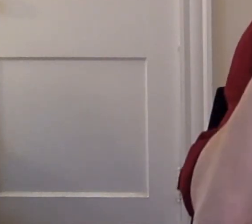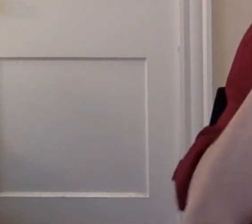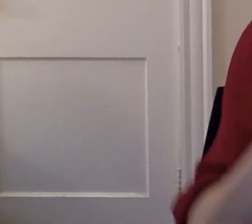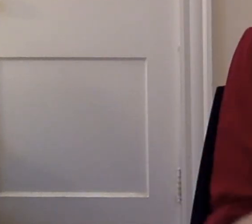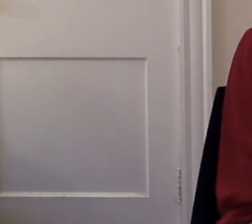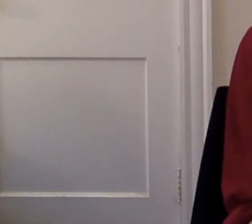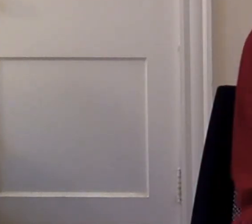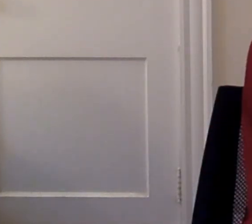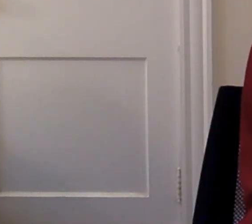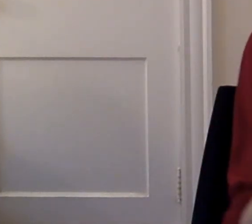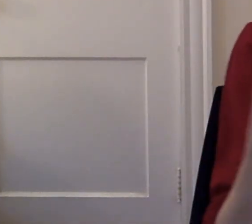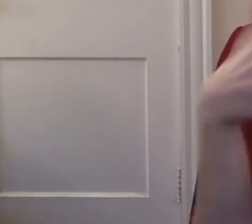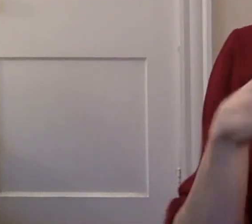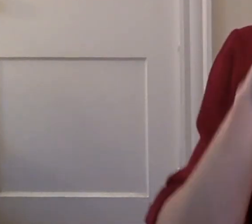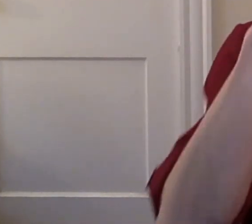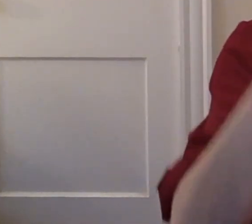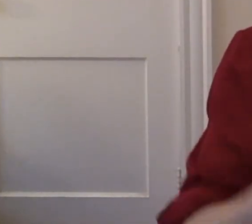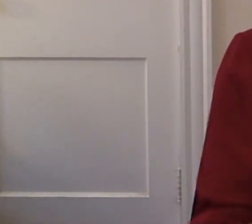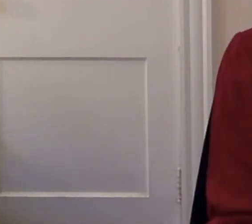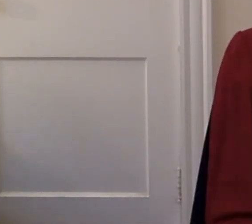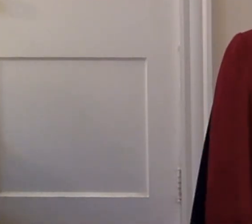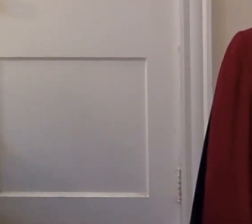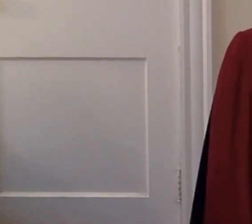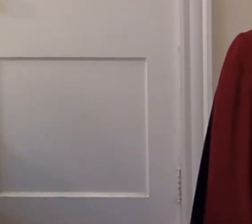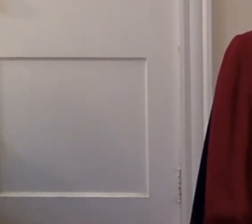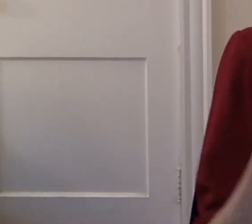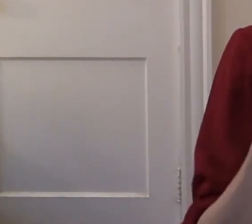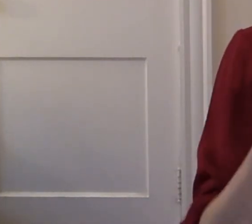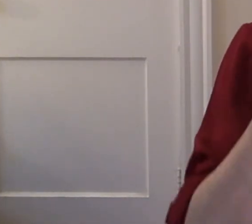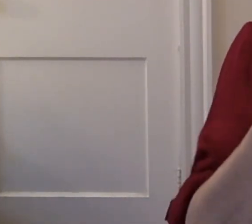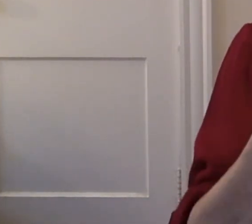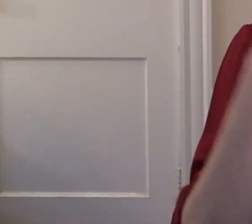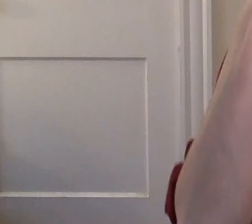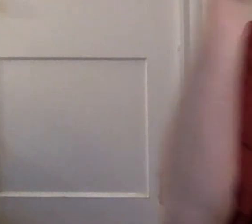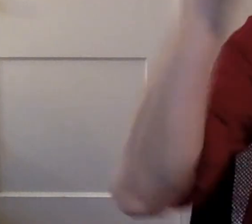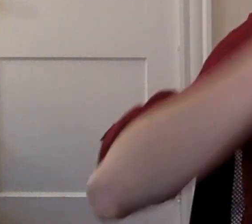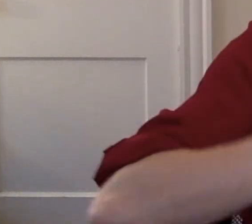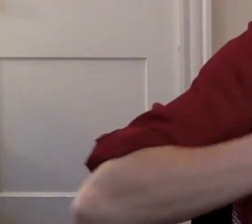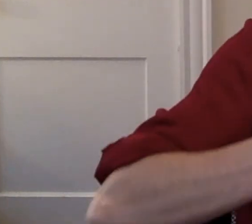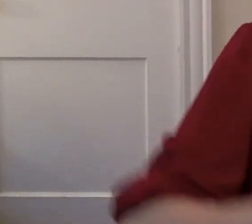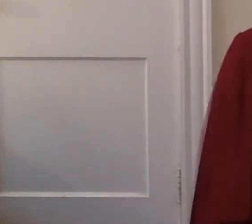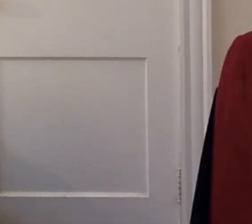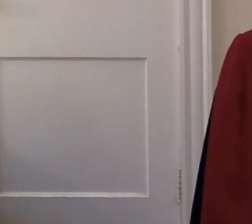In the next video, we'll take a look at multiplying and dividing fractions. Thank you for watching, and I hope you enjoyed.